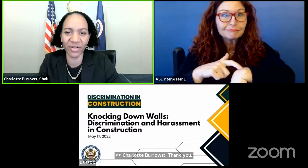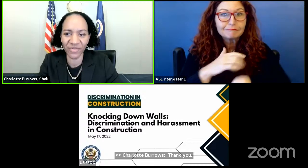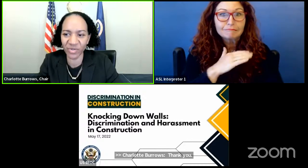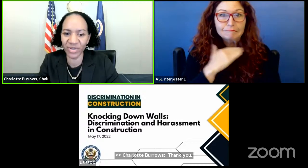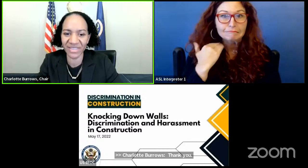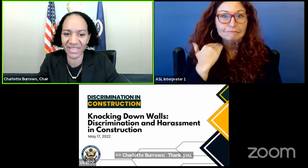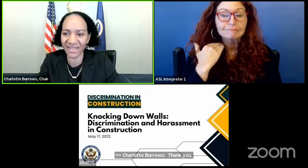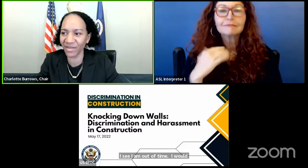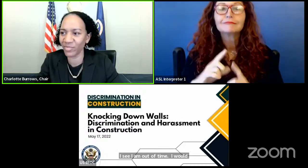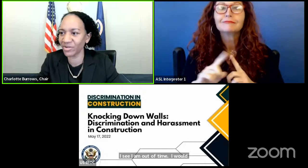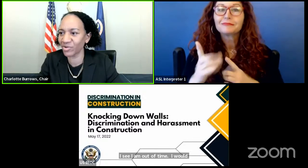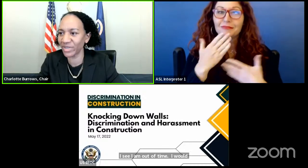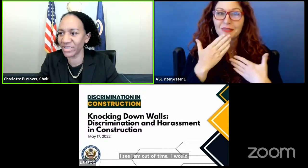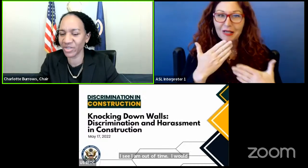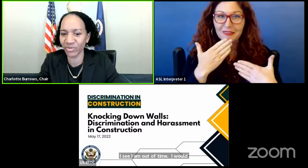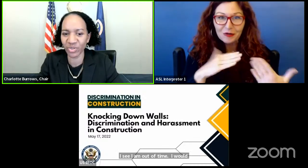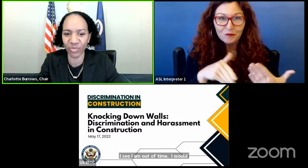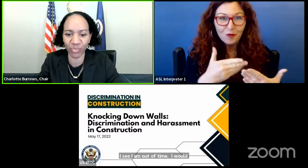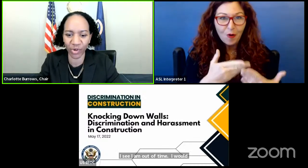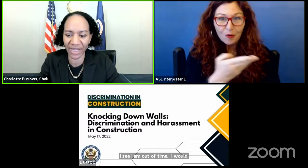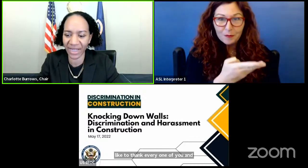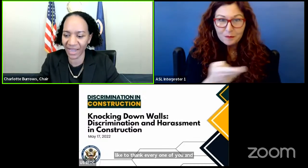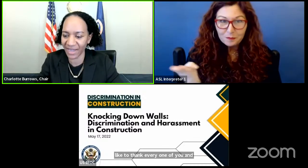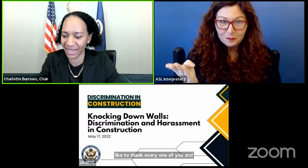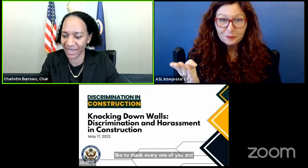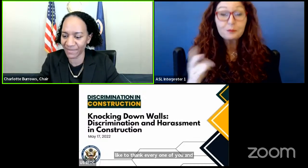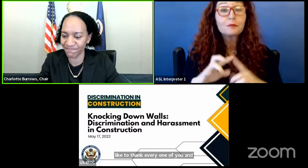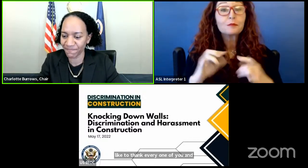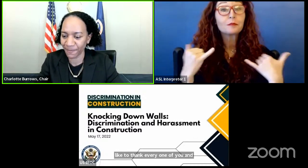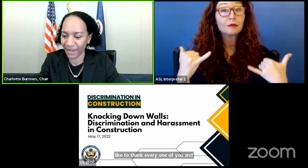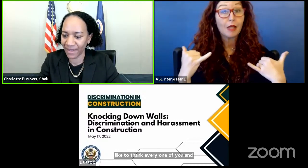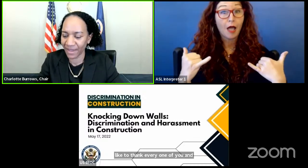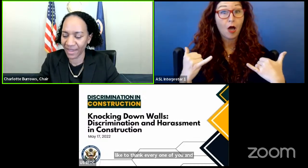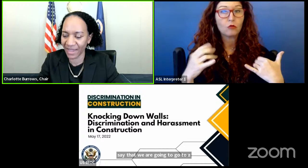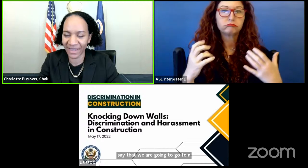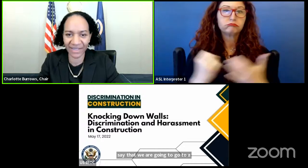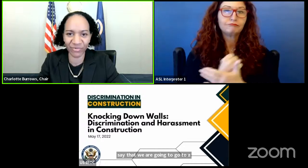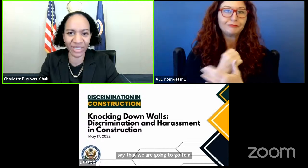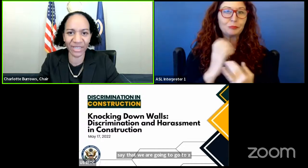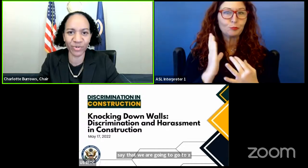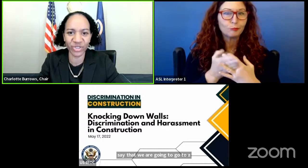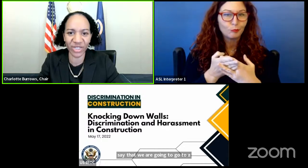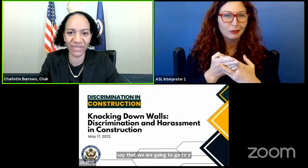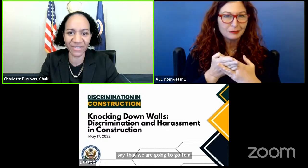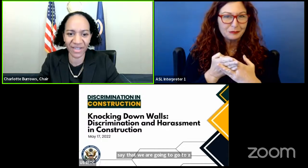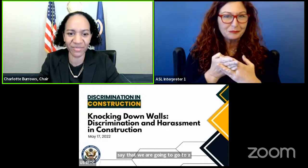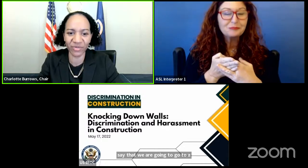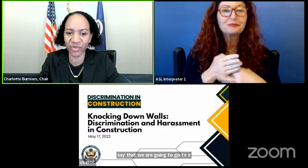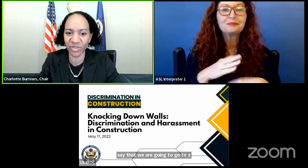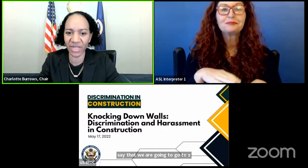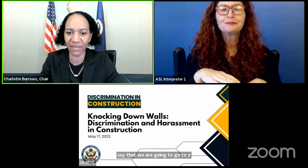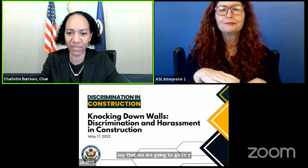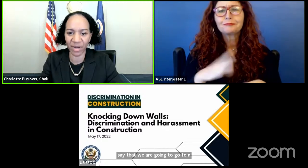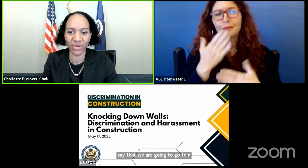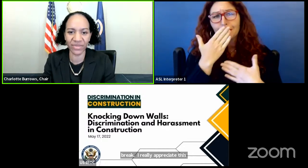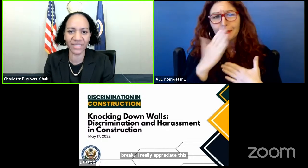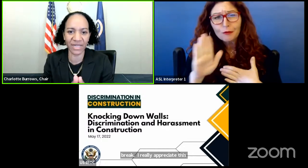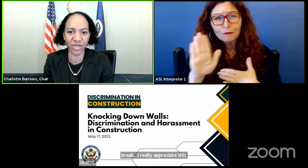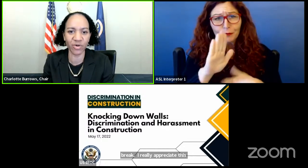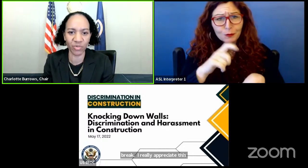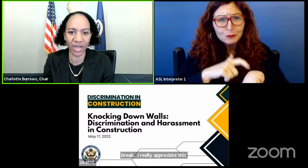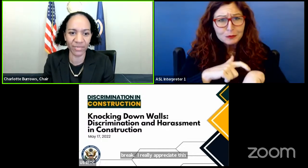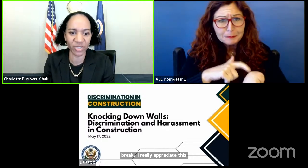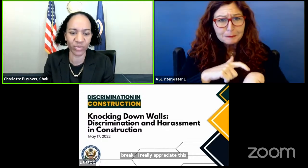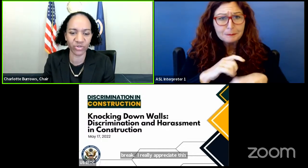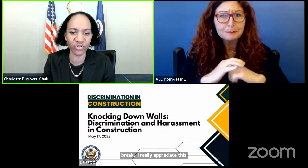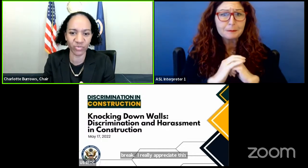every one of you and say that we are going to go to a break i um i really appreciate this time so if you could bear with us